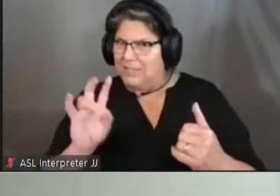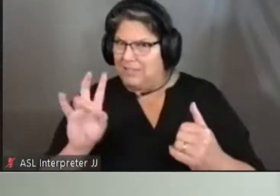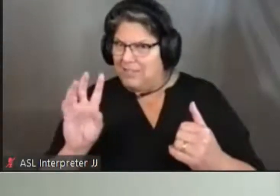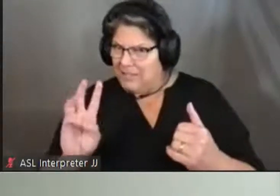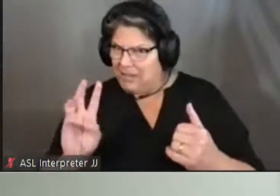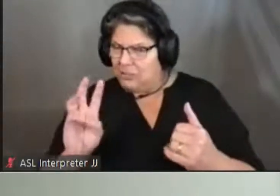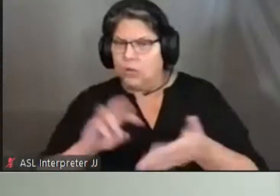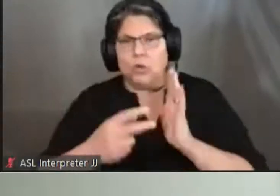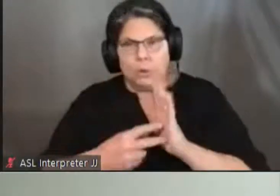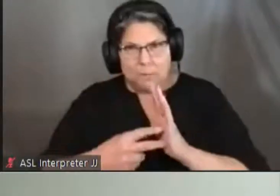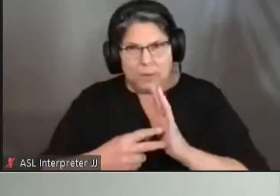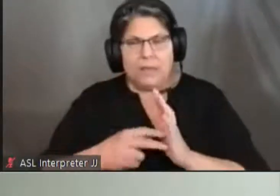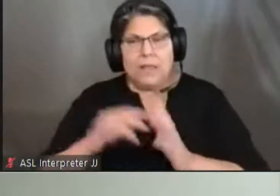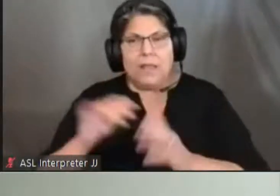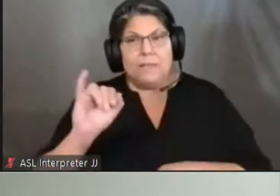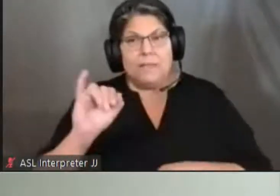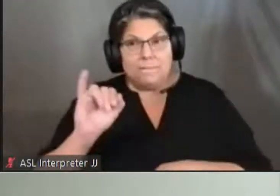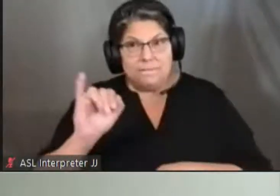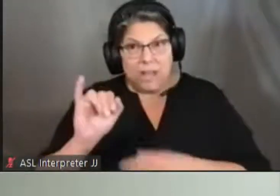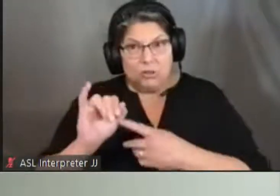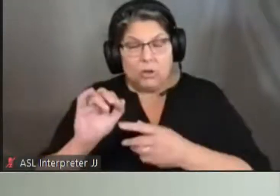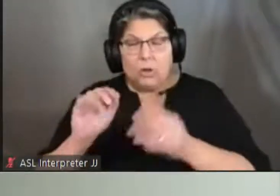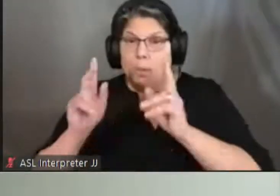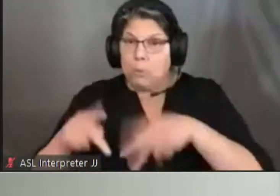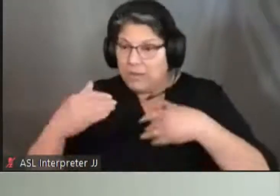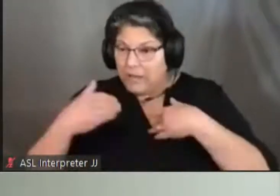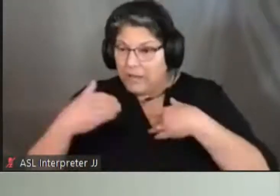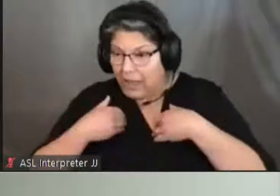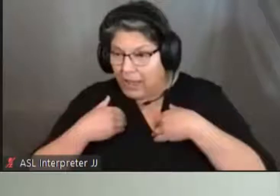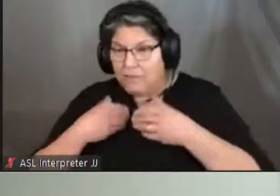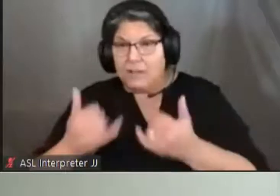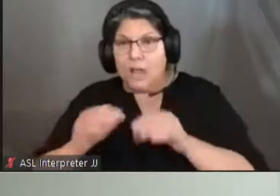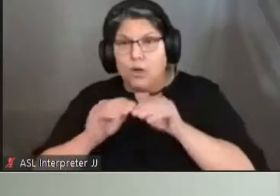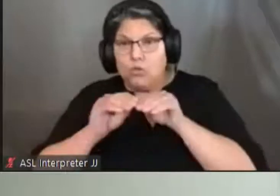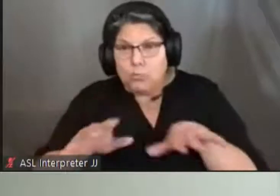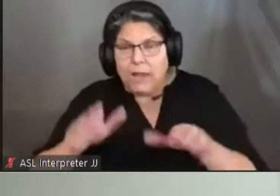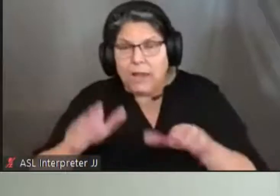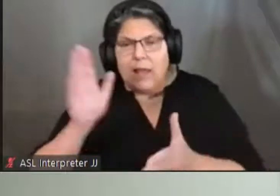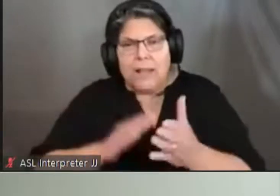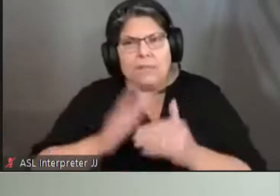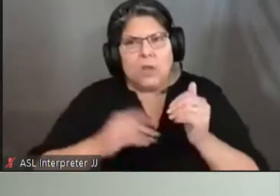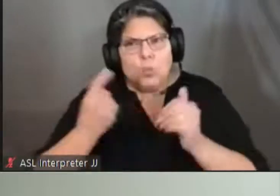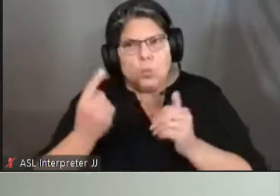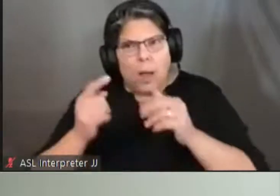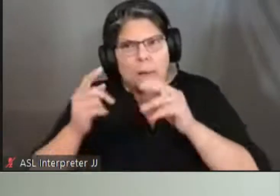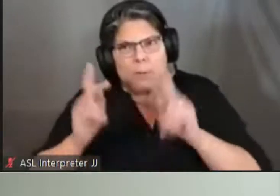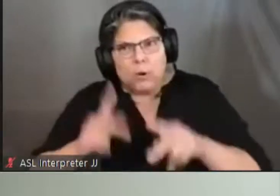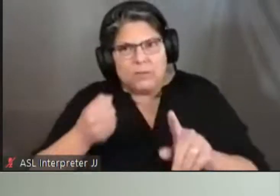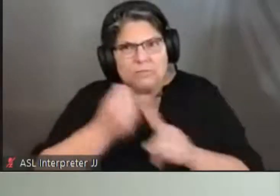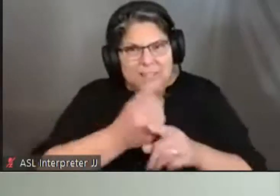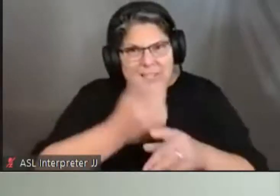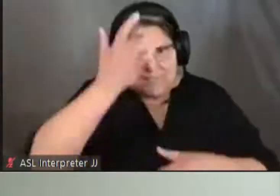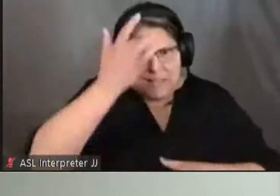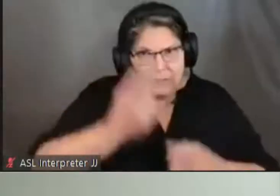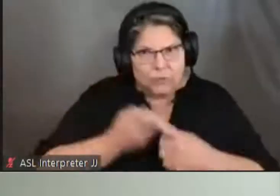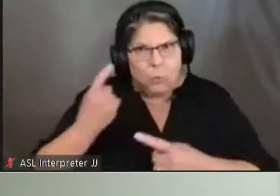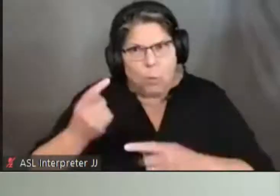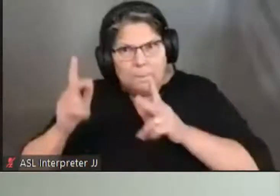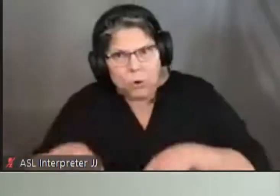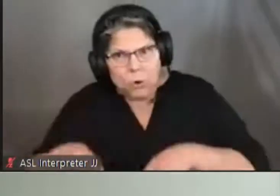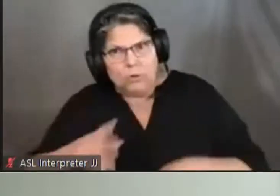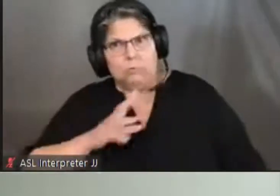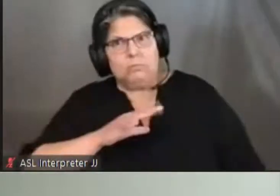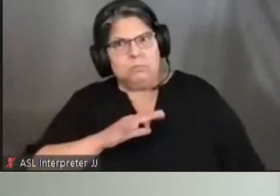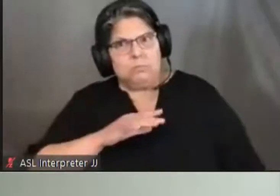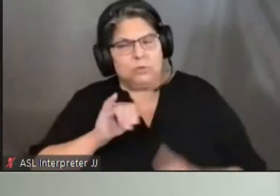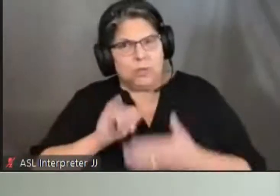is passing it on to less than 1 person. So the overall numbers should be shrinking, which we also see. The total cases,